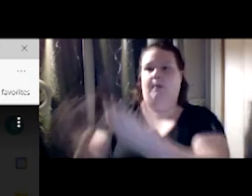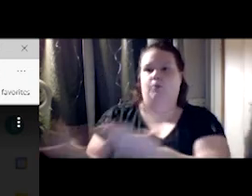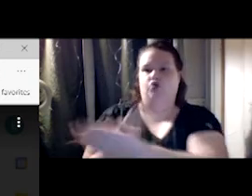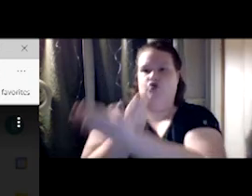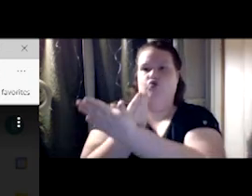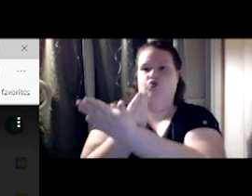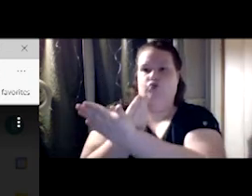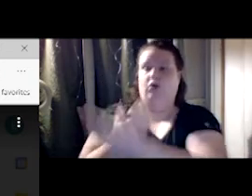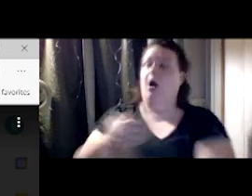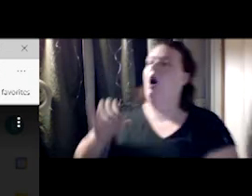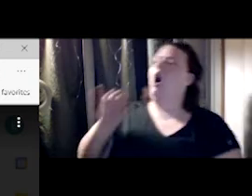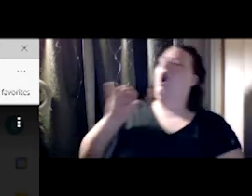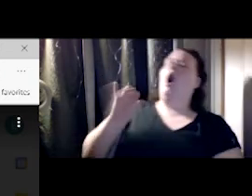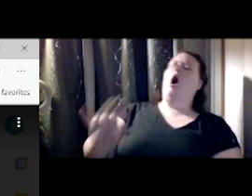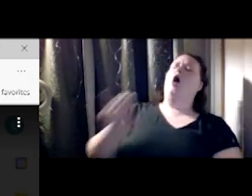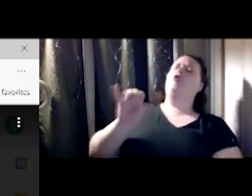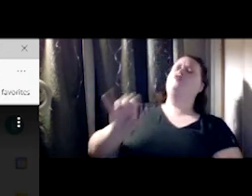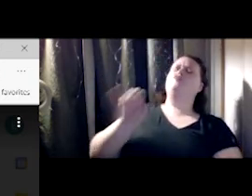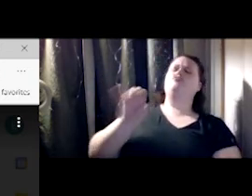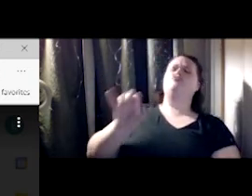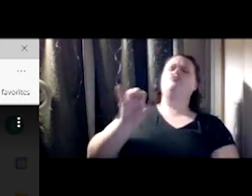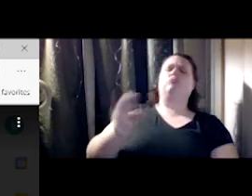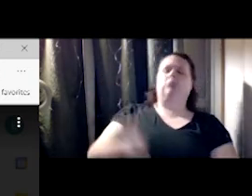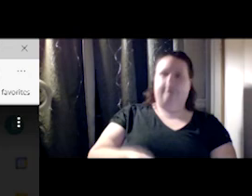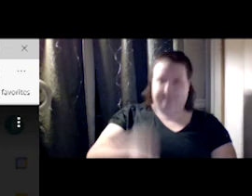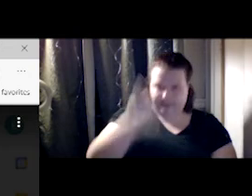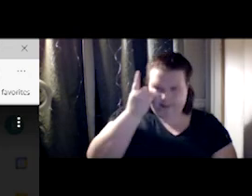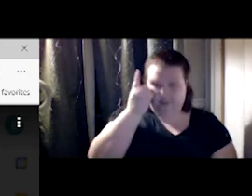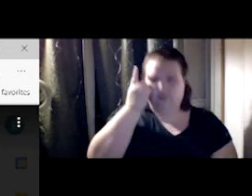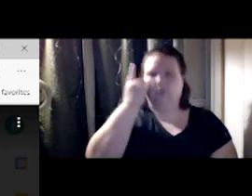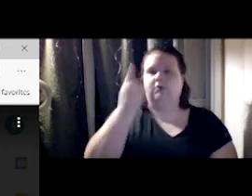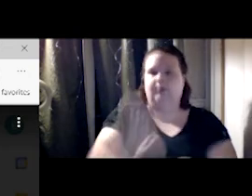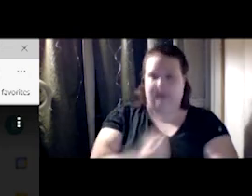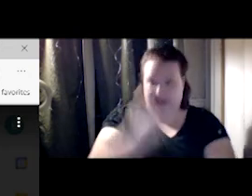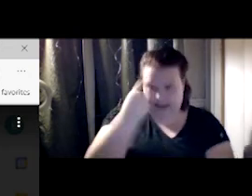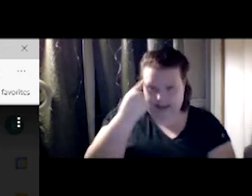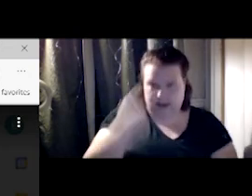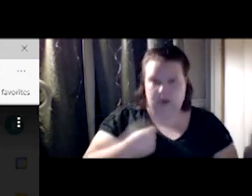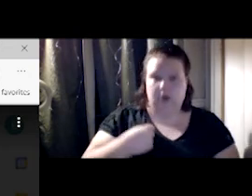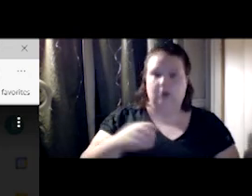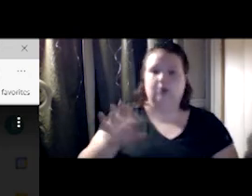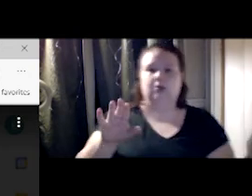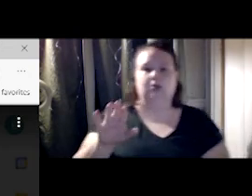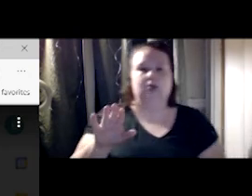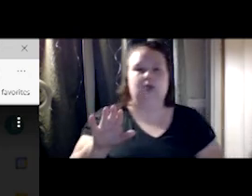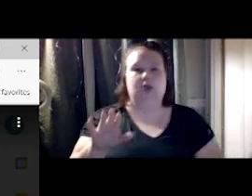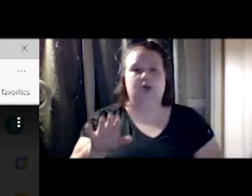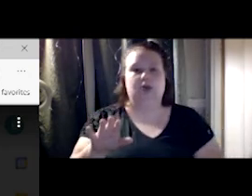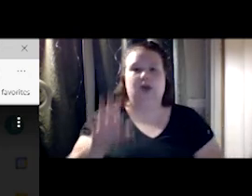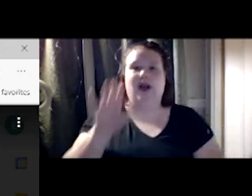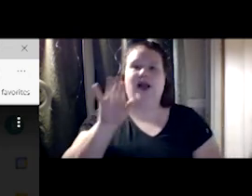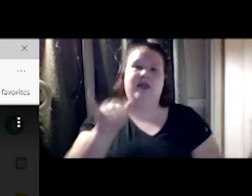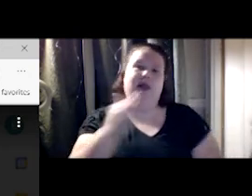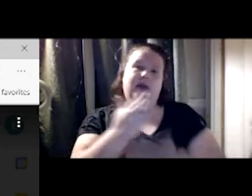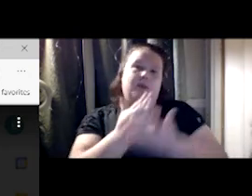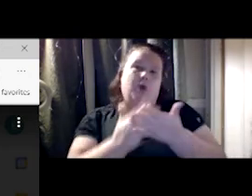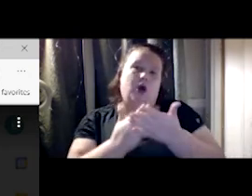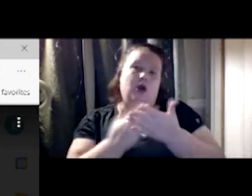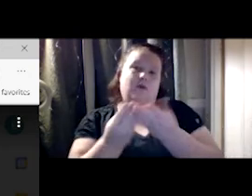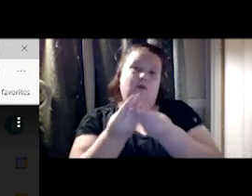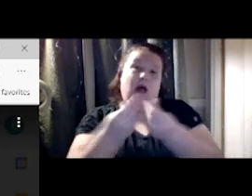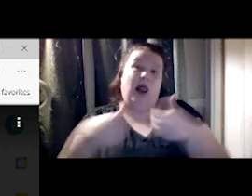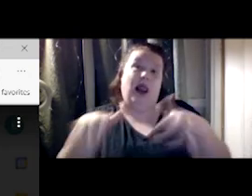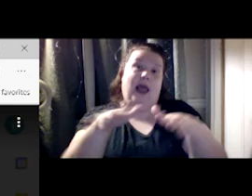Okay. Gotcha. That makes more sense. So that's part of the current. That's part of the land swap with